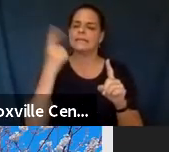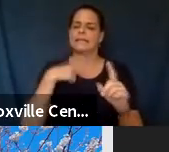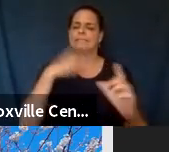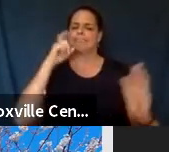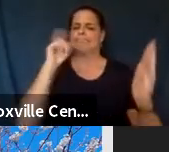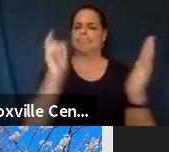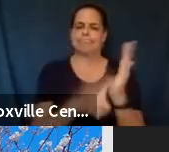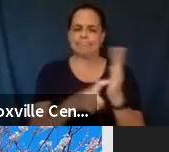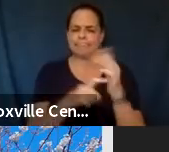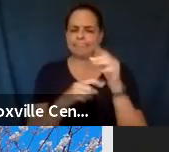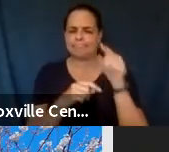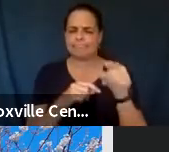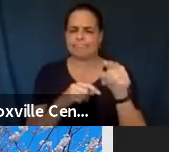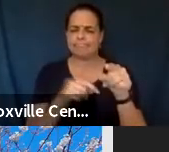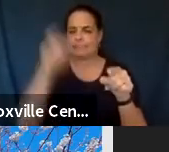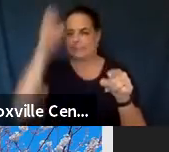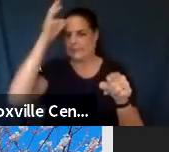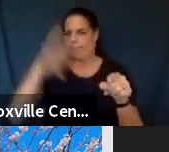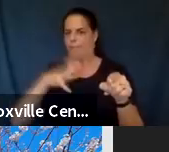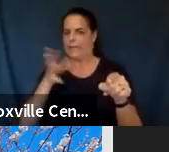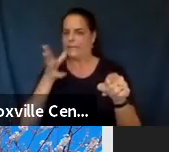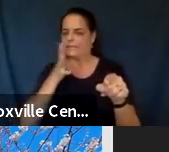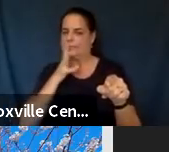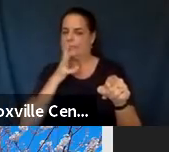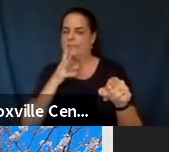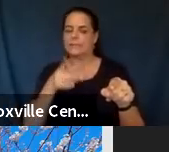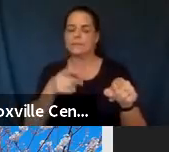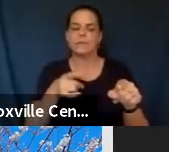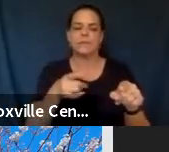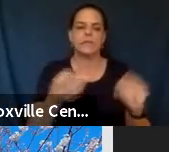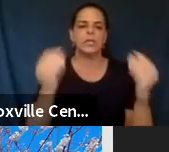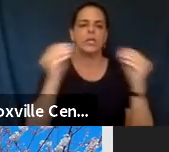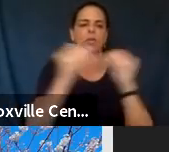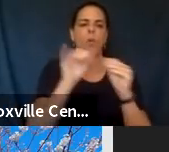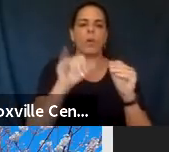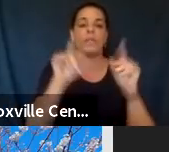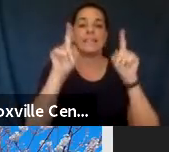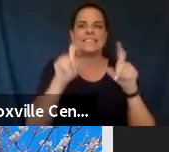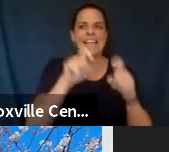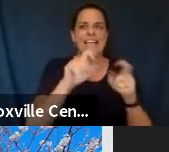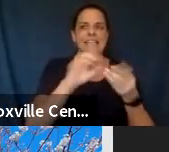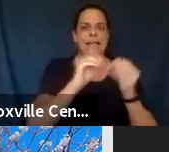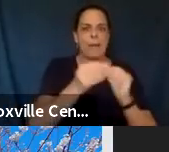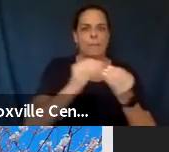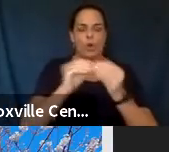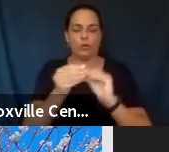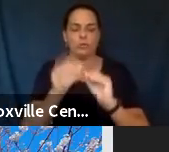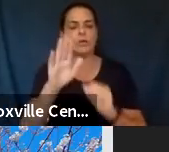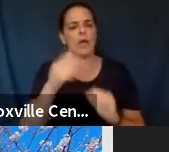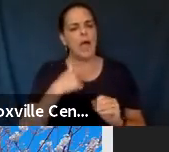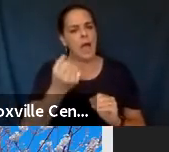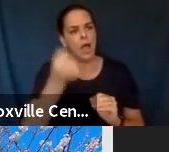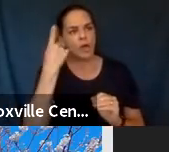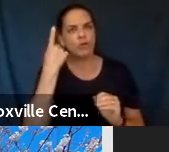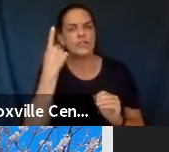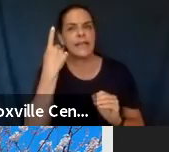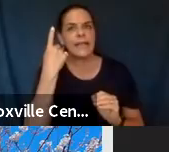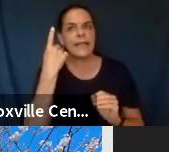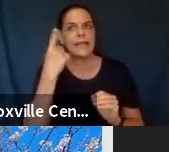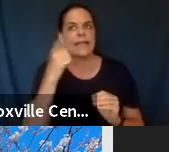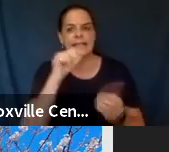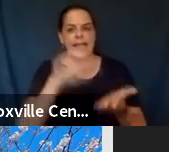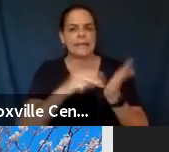eye on actually more the testing volume. And I understand that it's not that this is